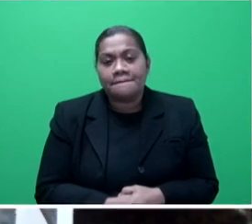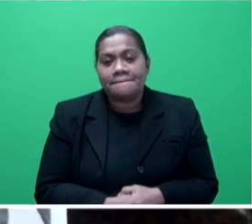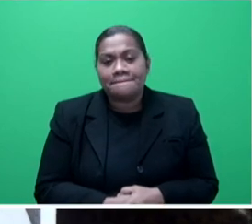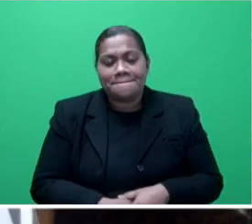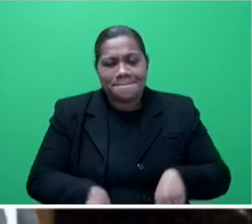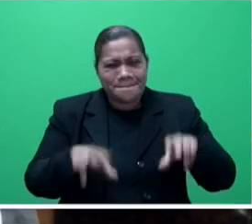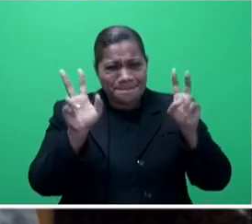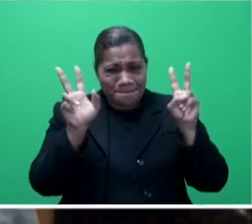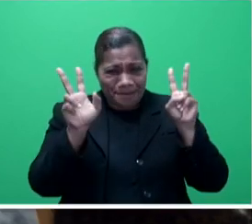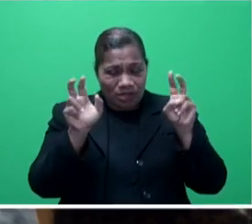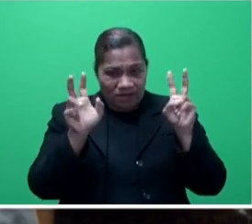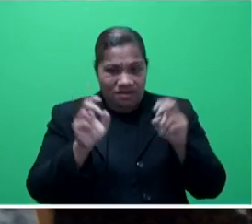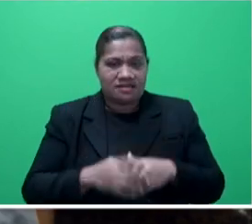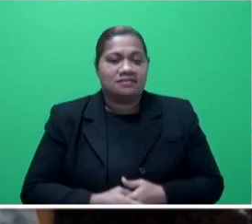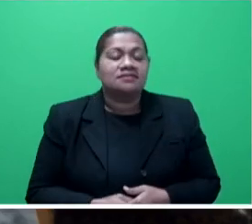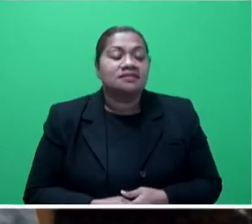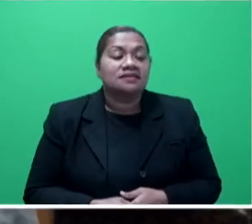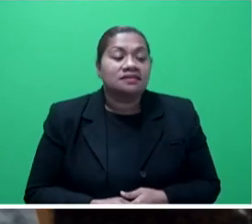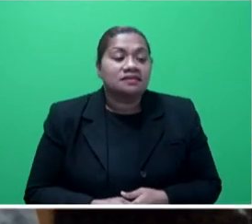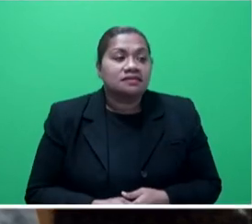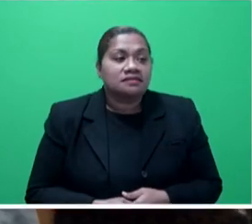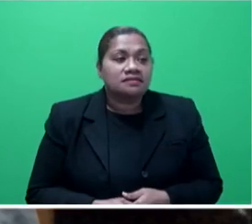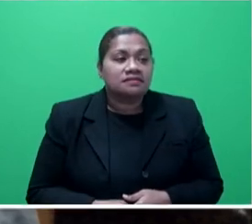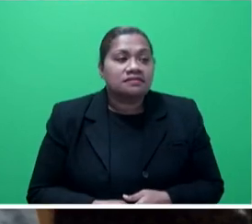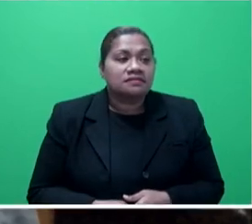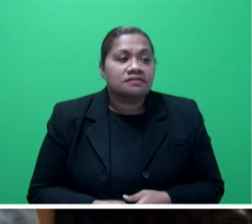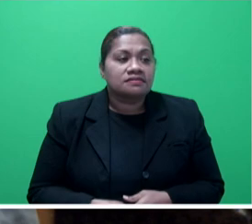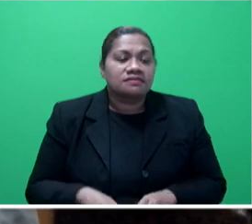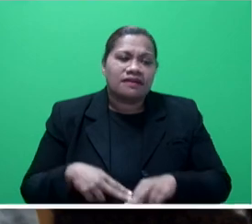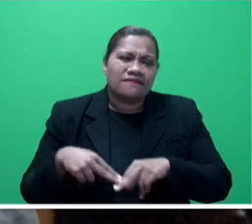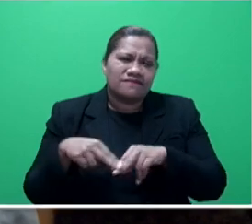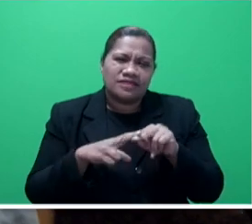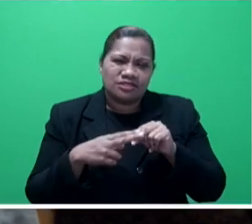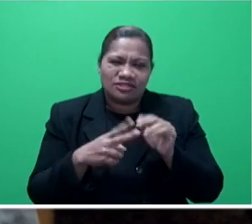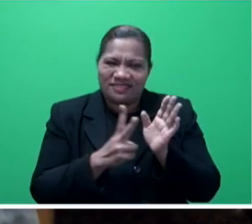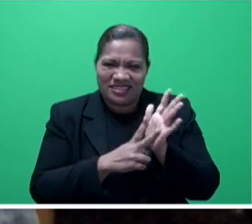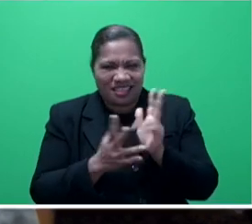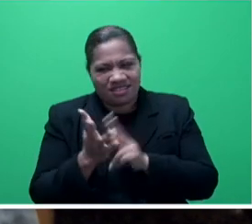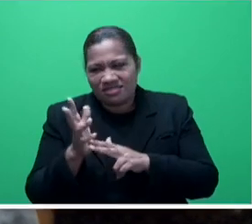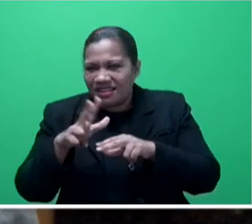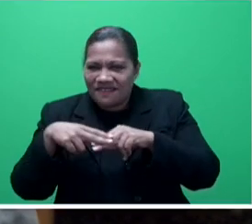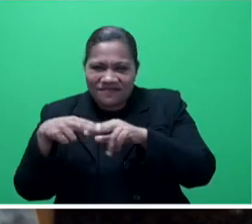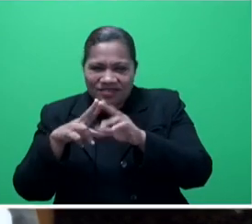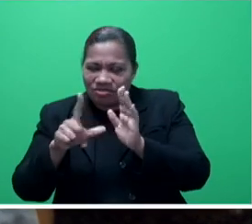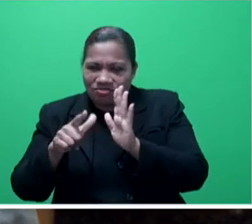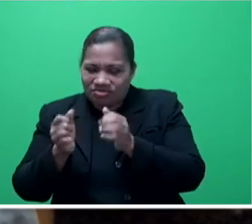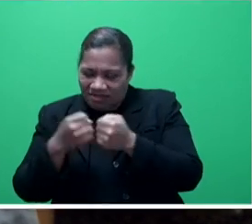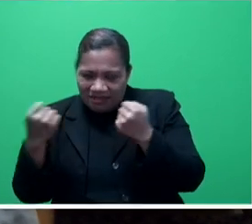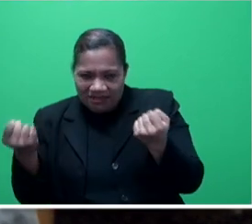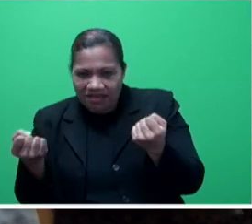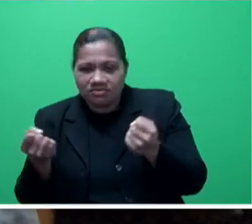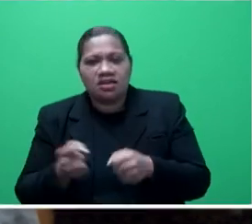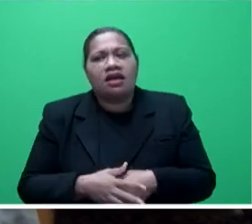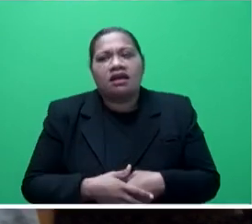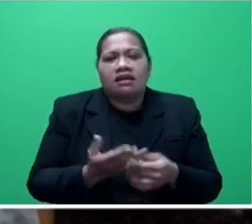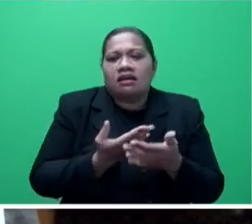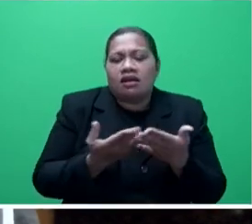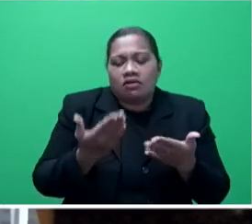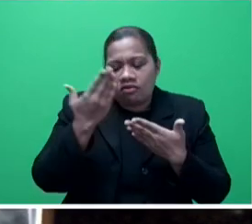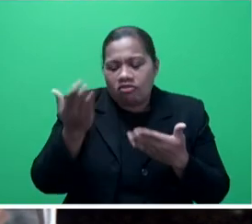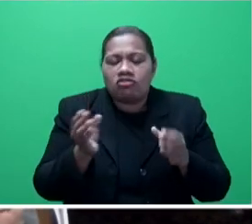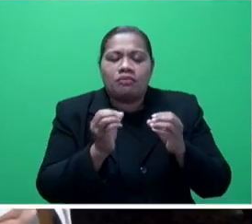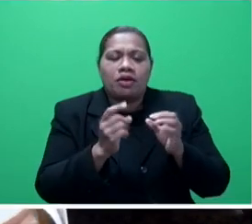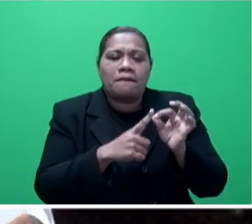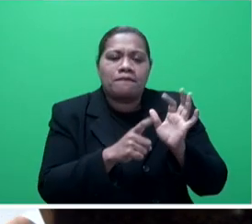headlines by, of course, Fiji Village and Fiji Times and all of them, where Honorable Prasad talks about